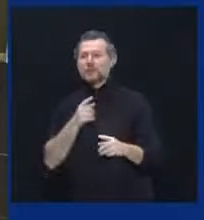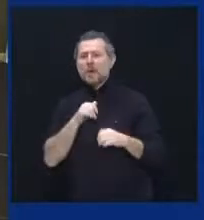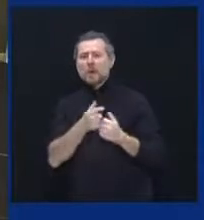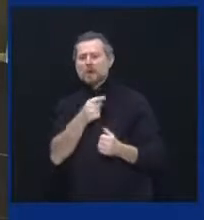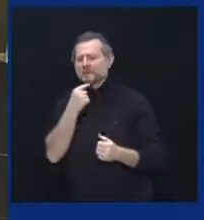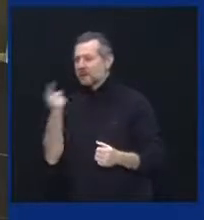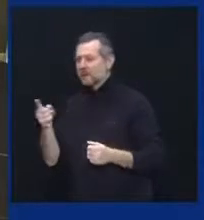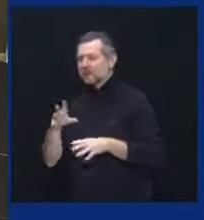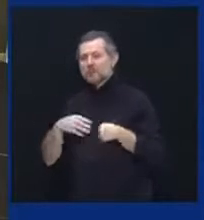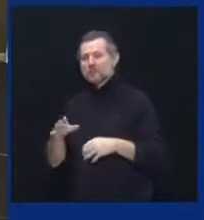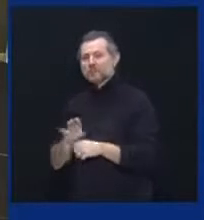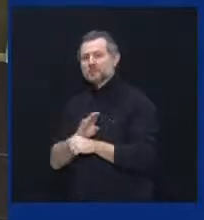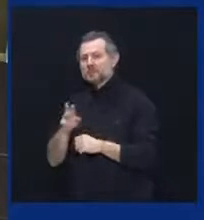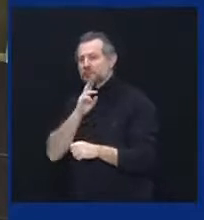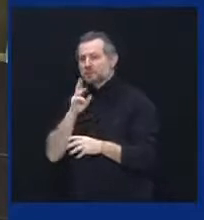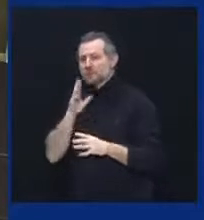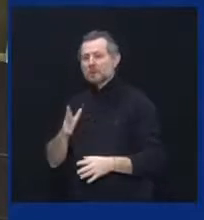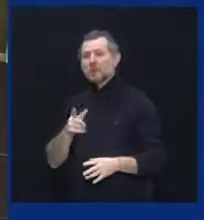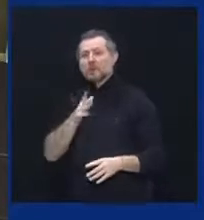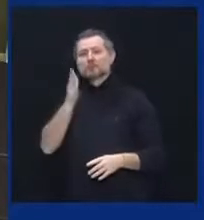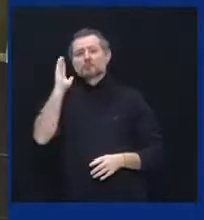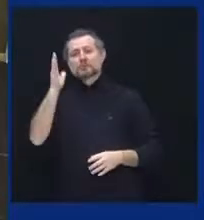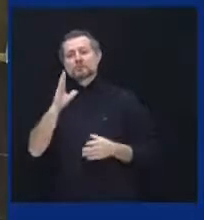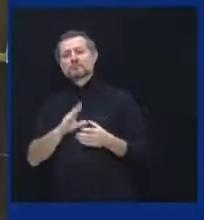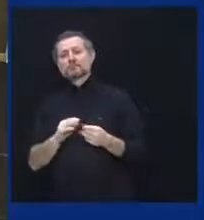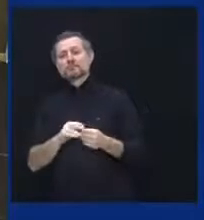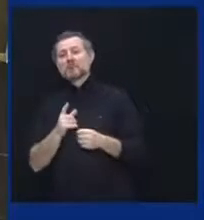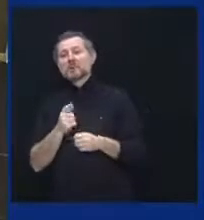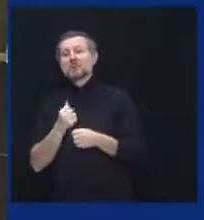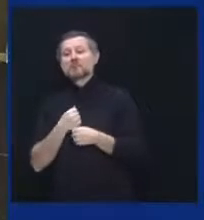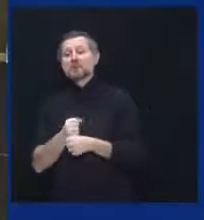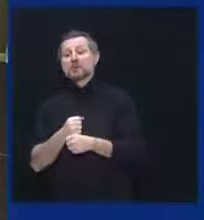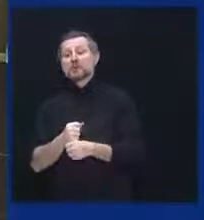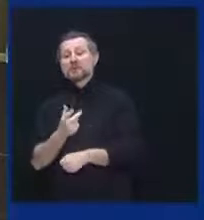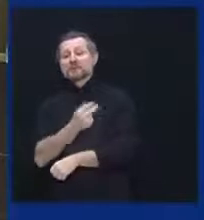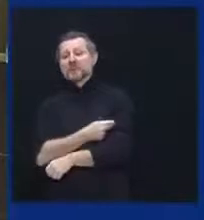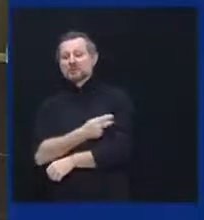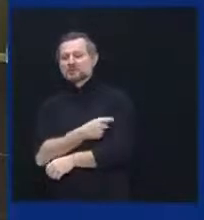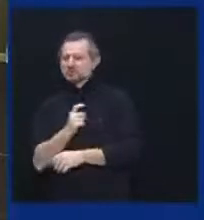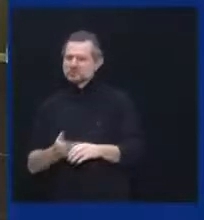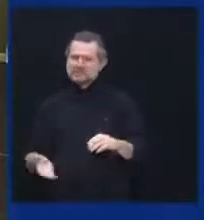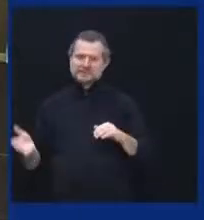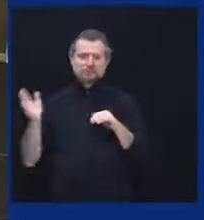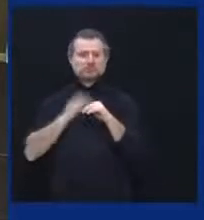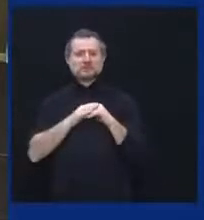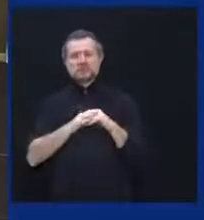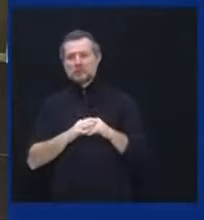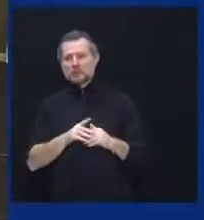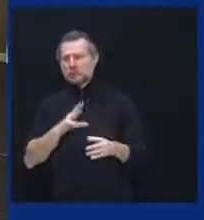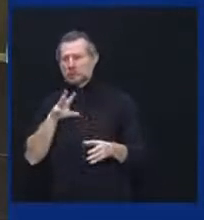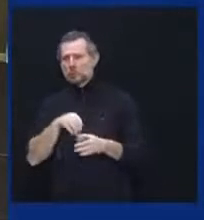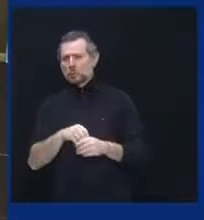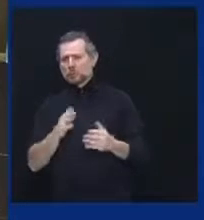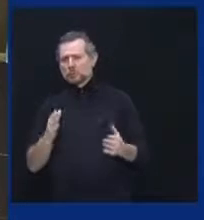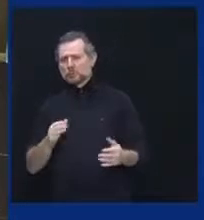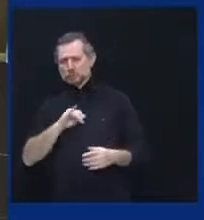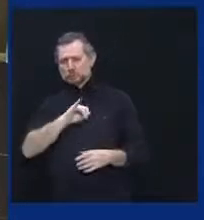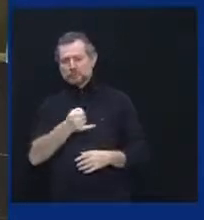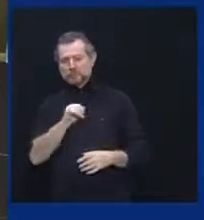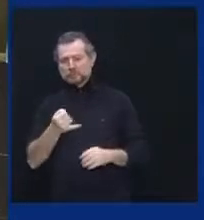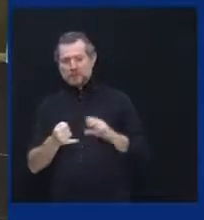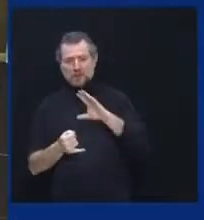your presentation said the production of vaccines needs to be increased, including the Johnson & Johnson vaccine.